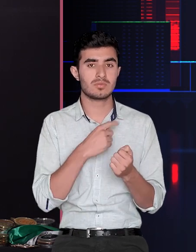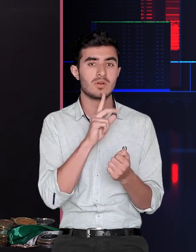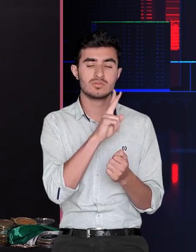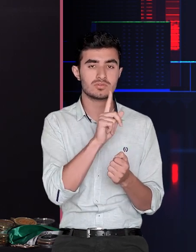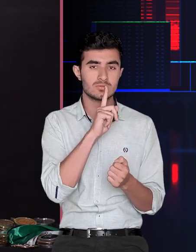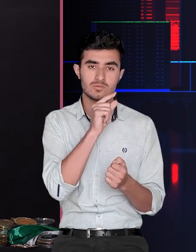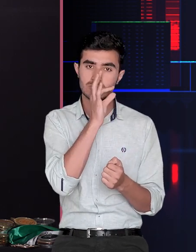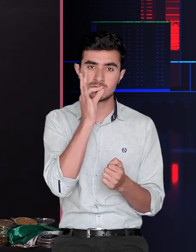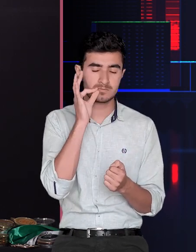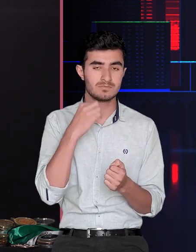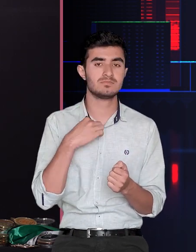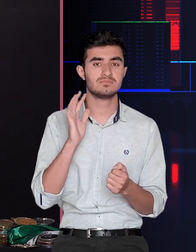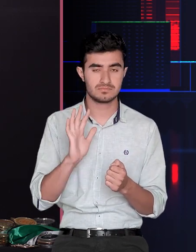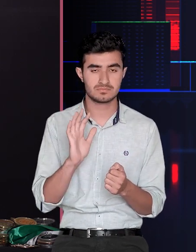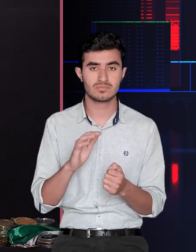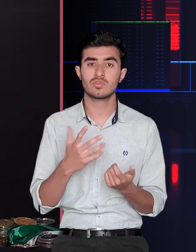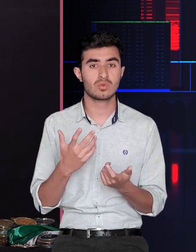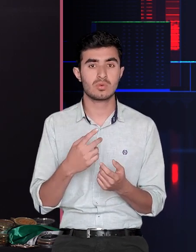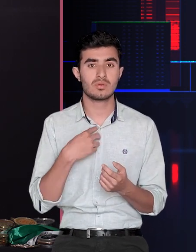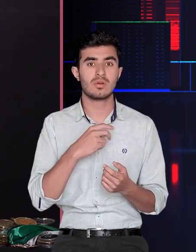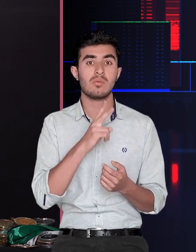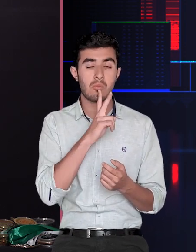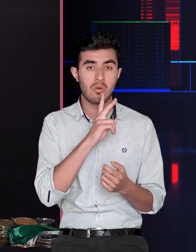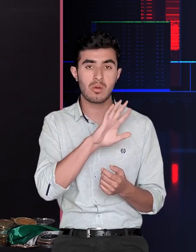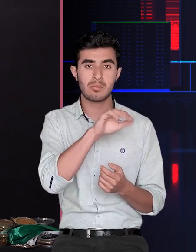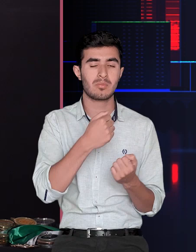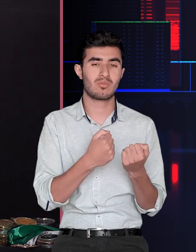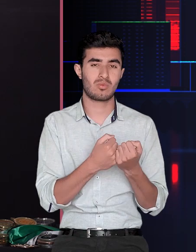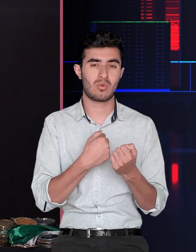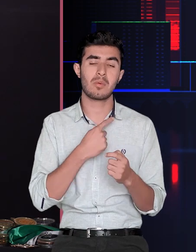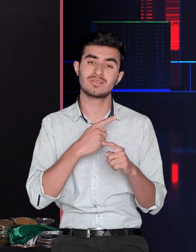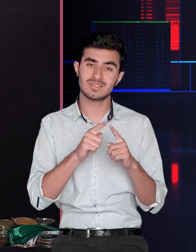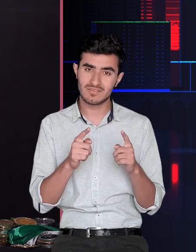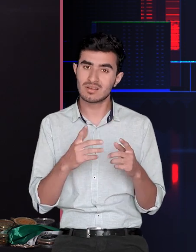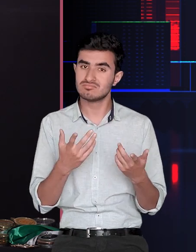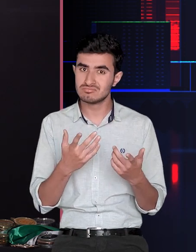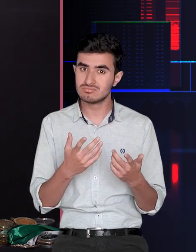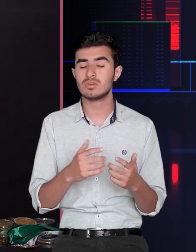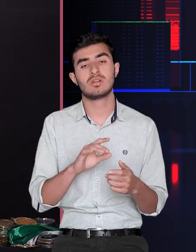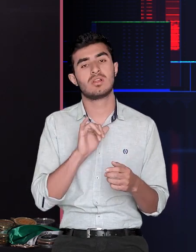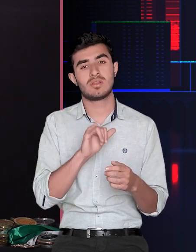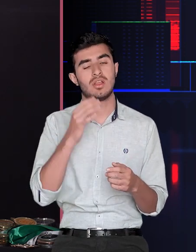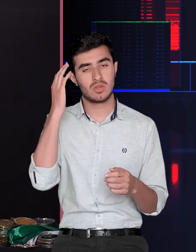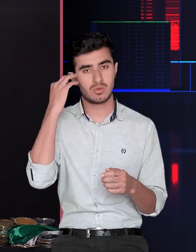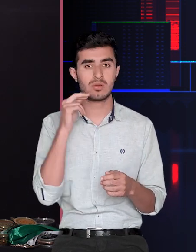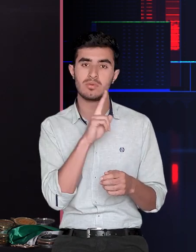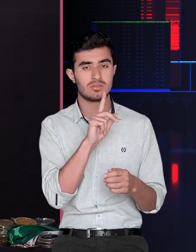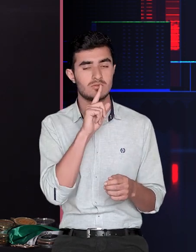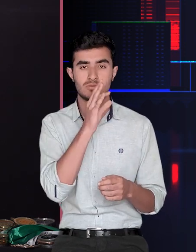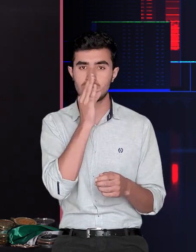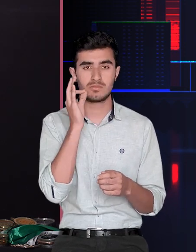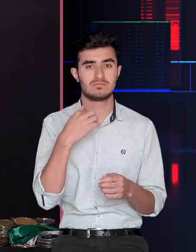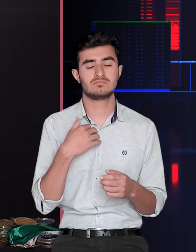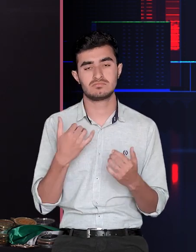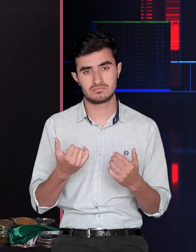me, just due to a fear of being treated differently. And I think, again, now